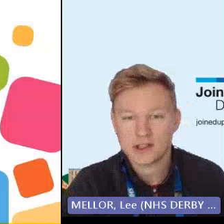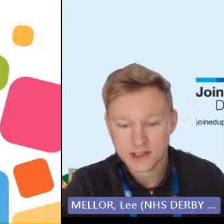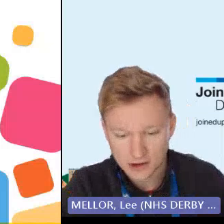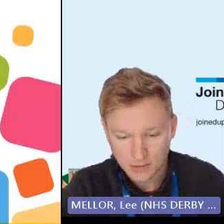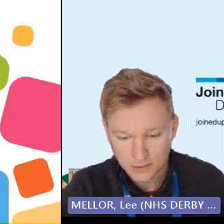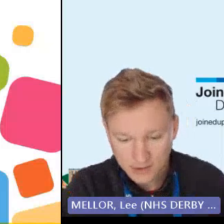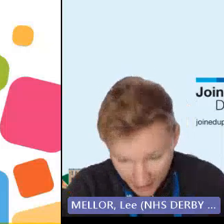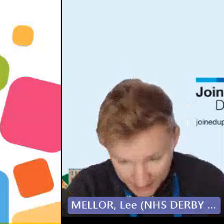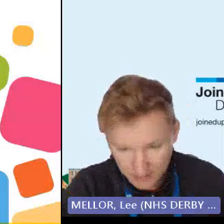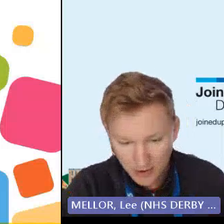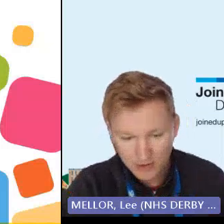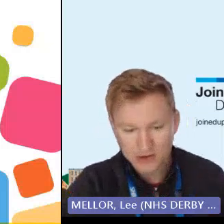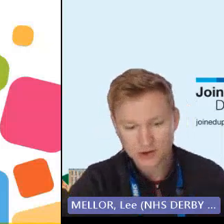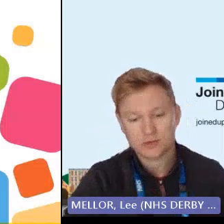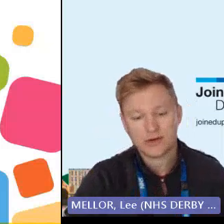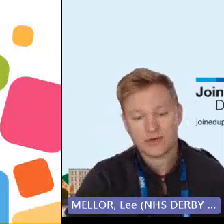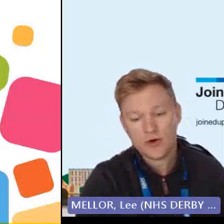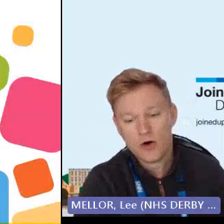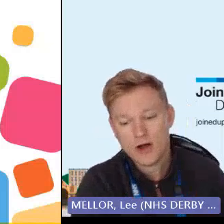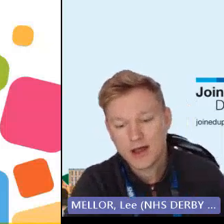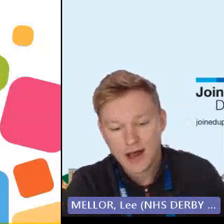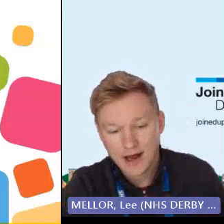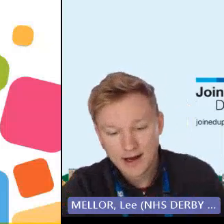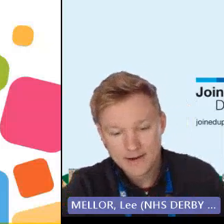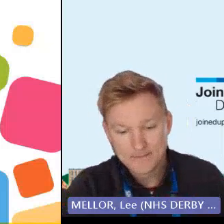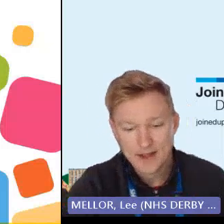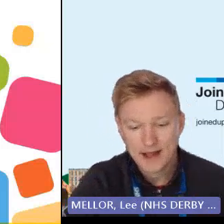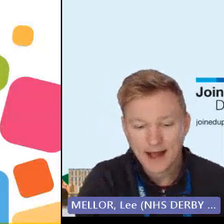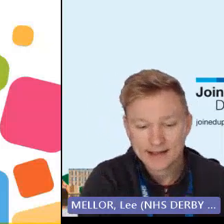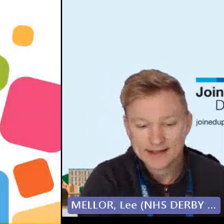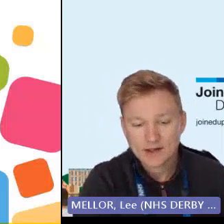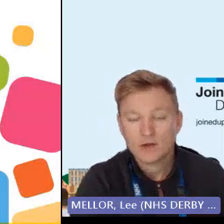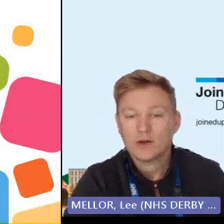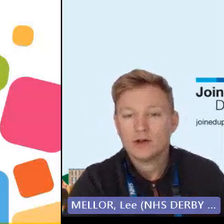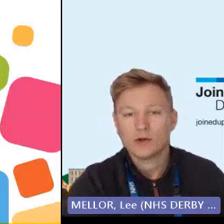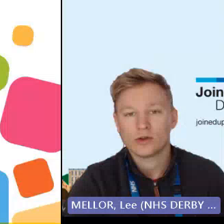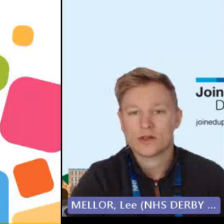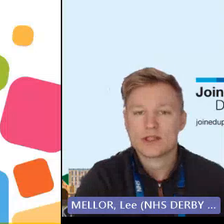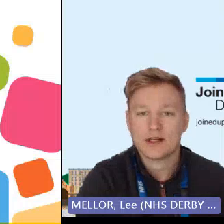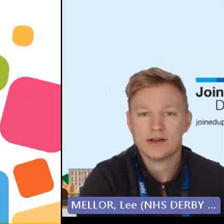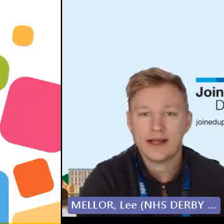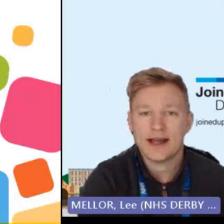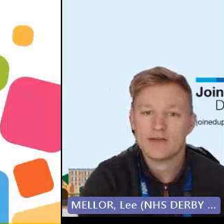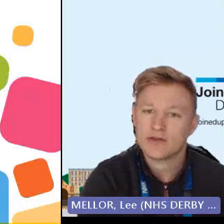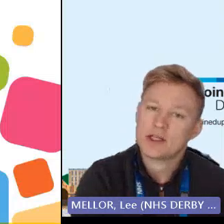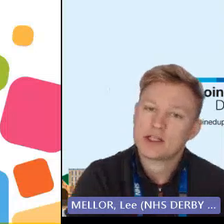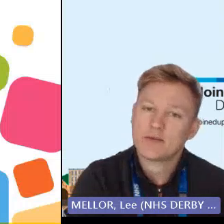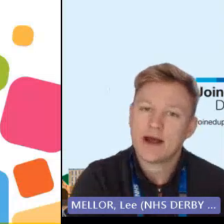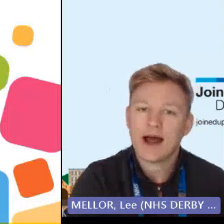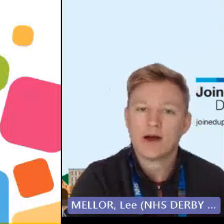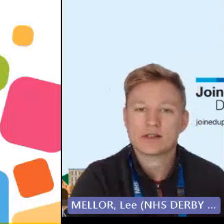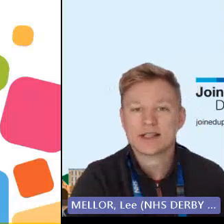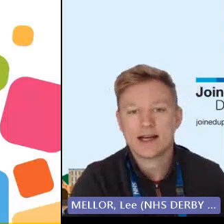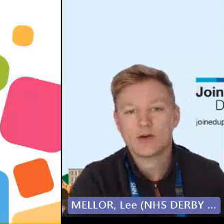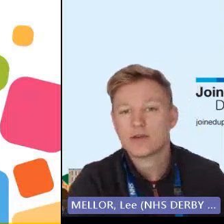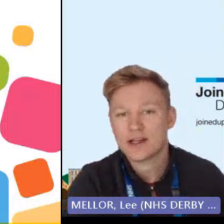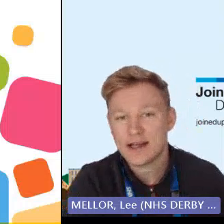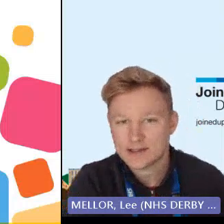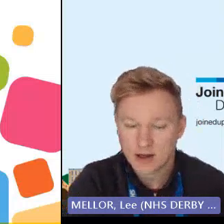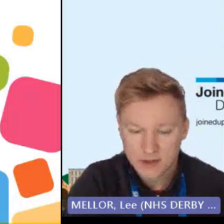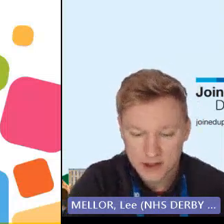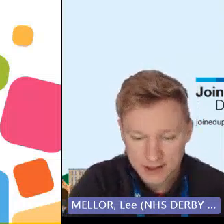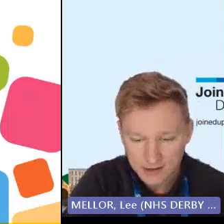link I put in the chat box just before. And you'll also see on there information about how to sign